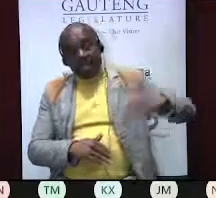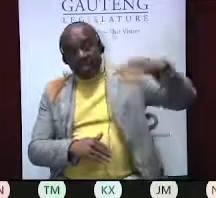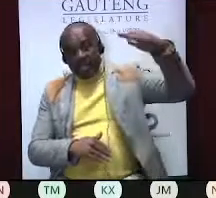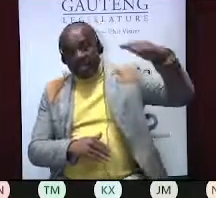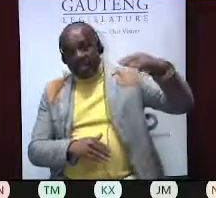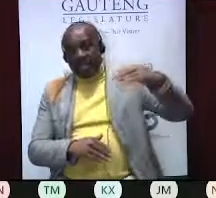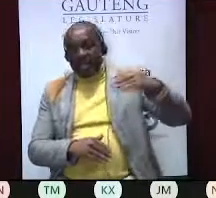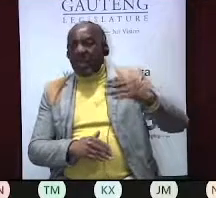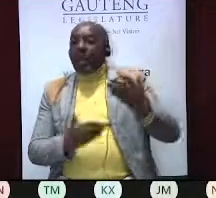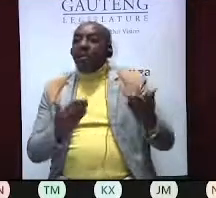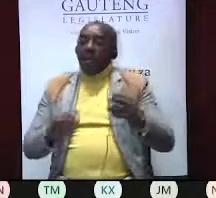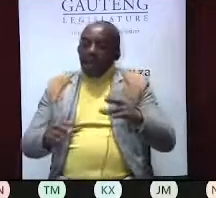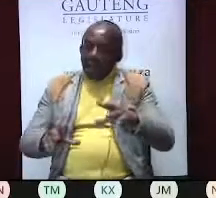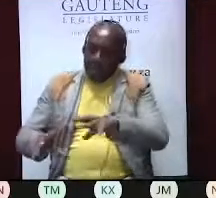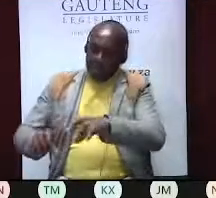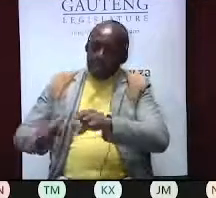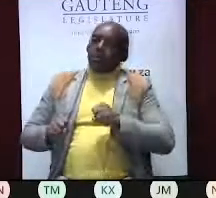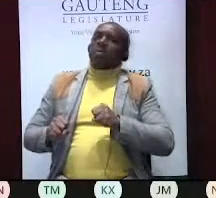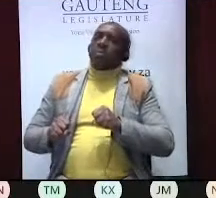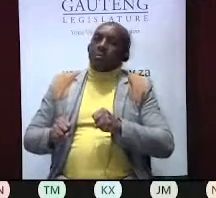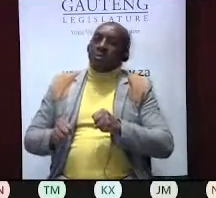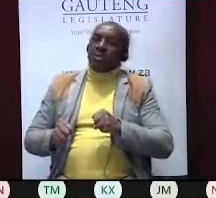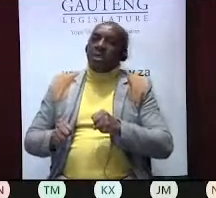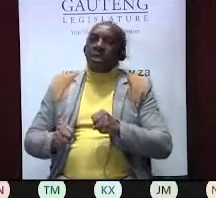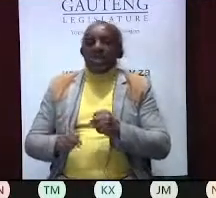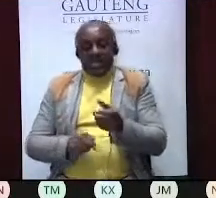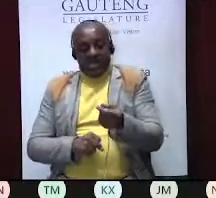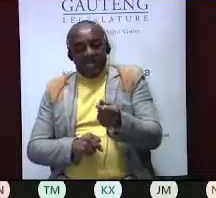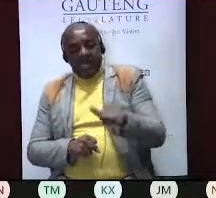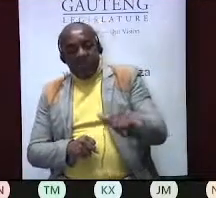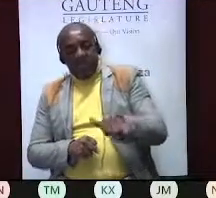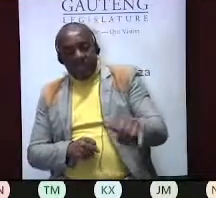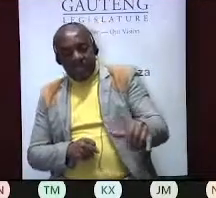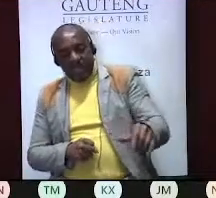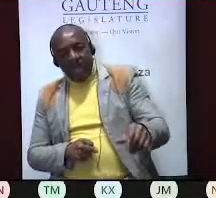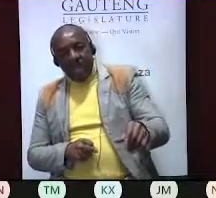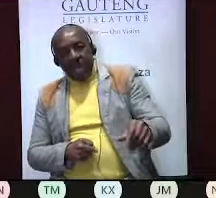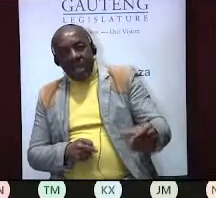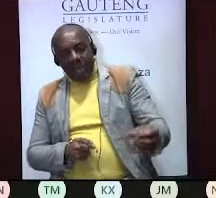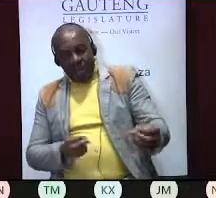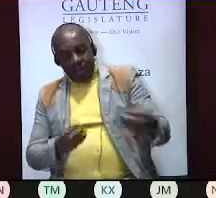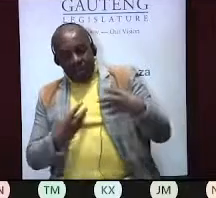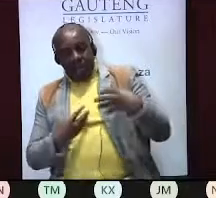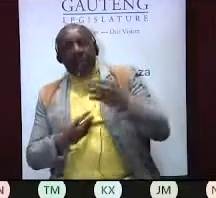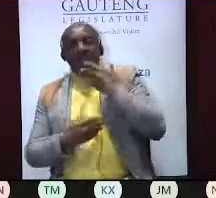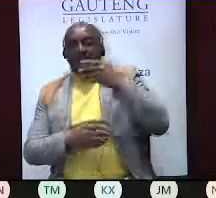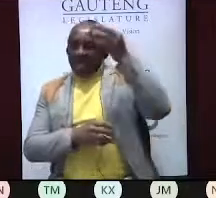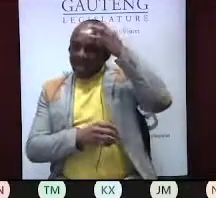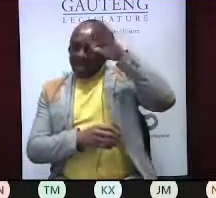the little amount of money that they receive from government.